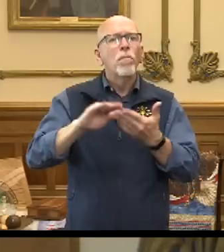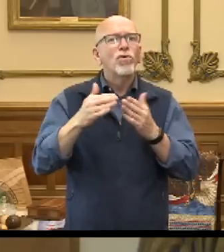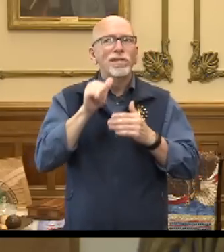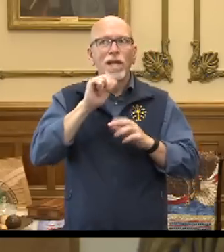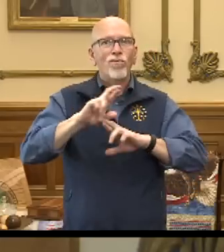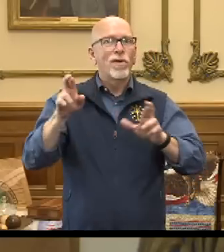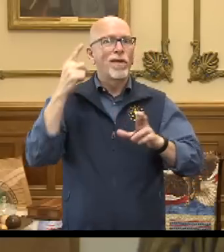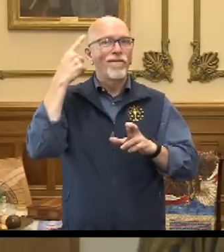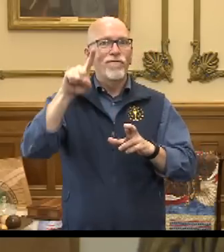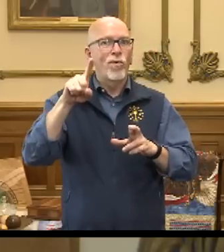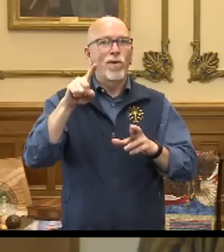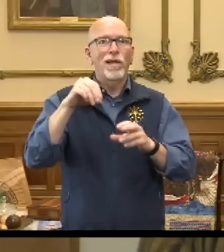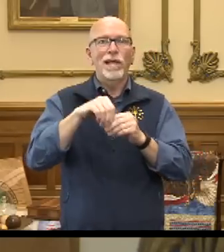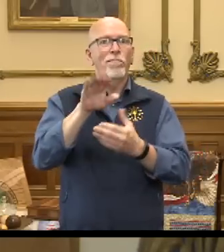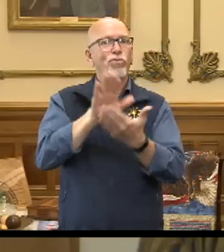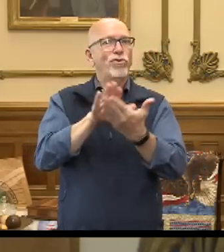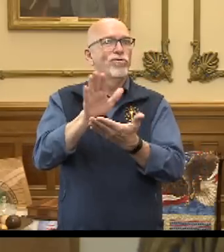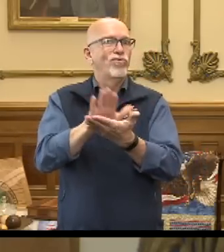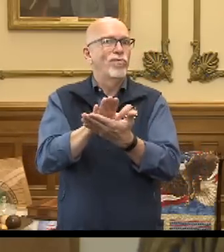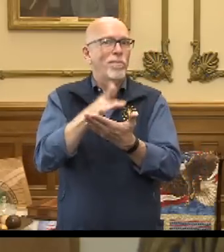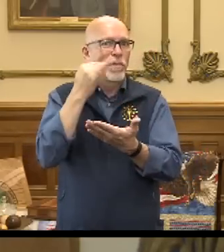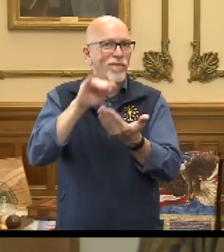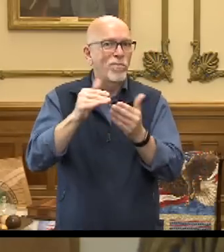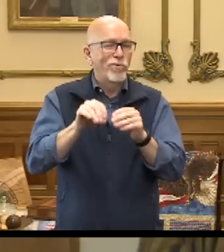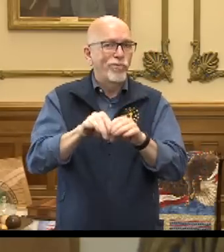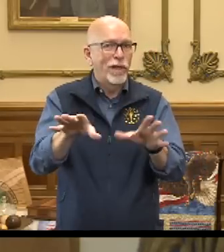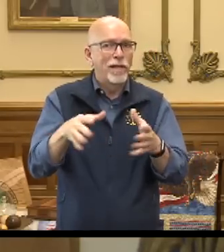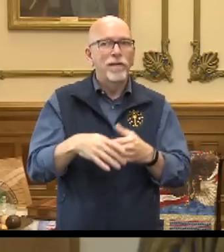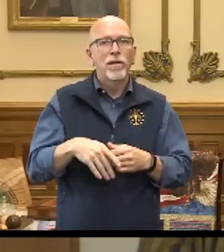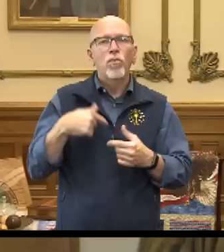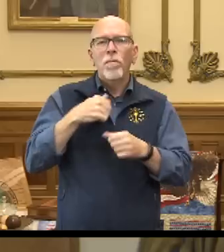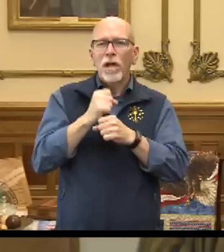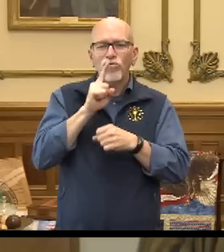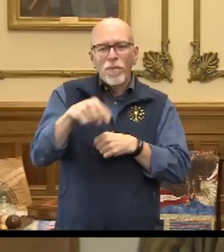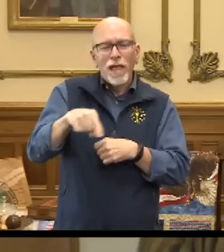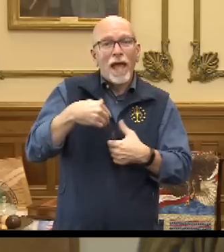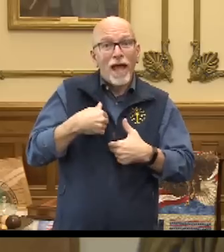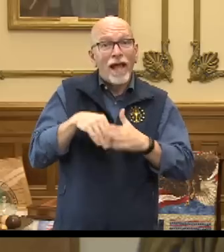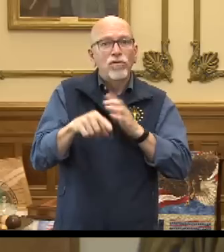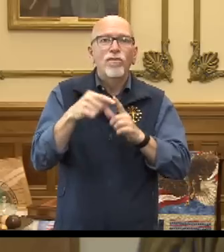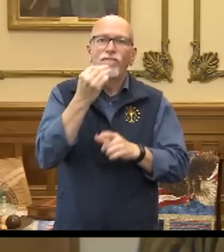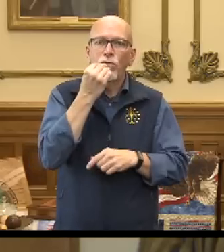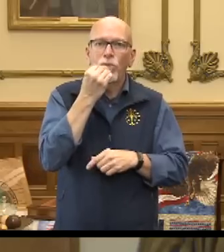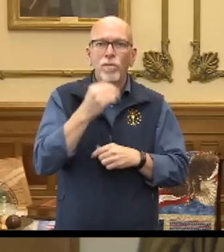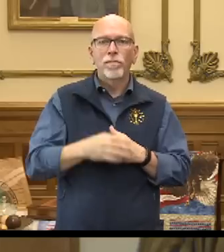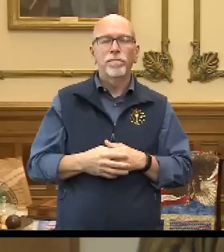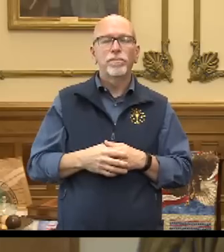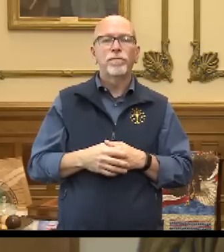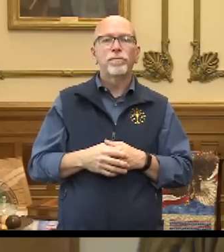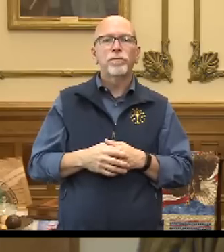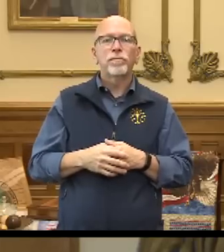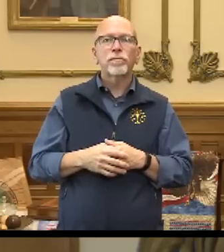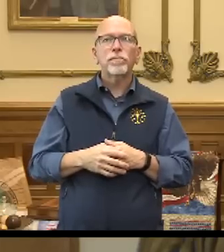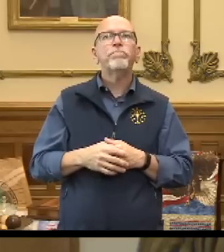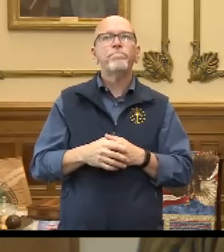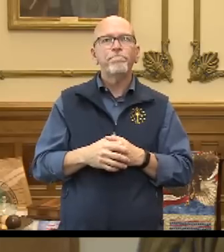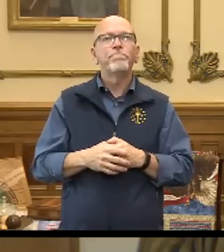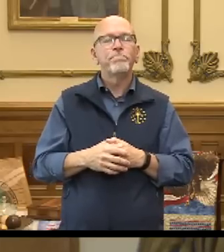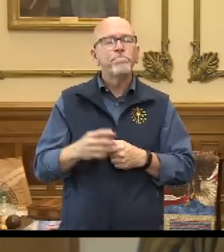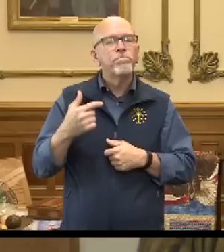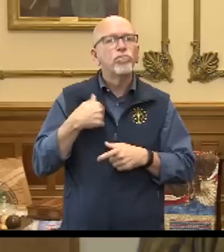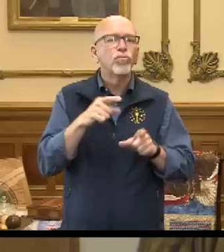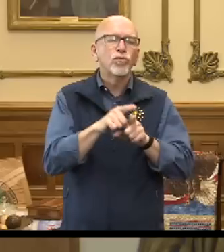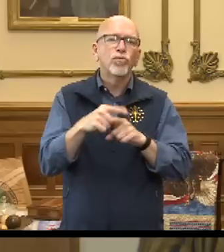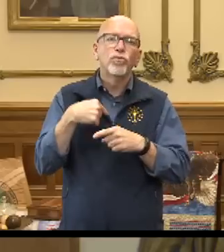in-person school due to community spread, and we are making sure that they have access to food. I'd be remiss if I didn't offer